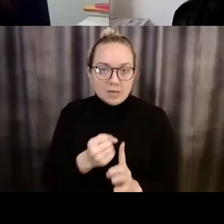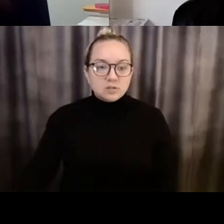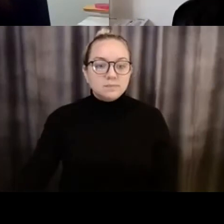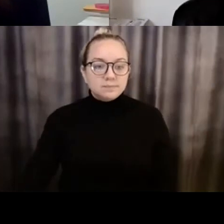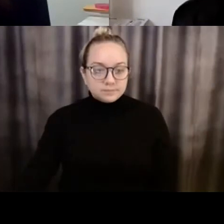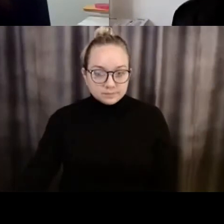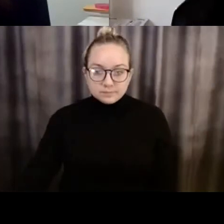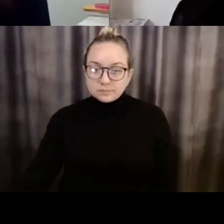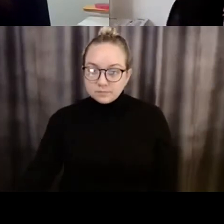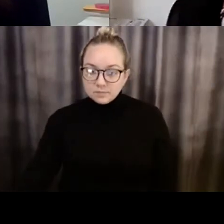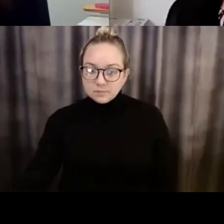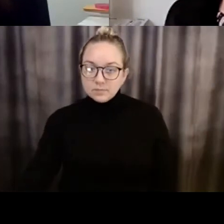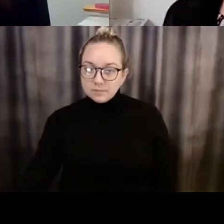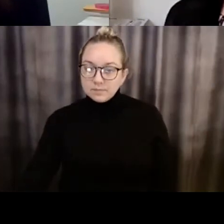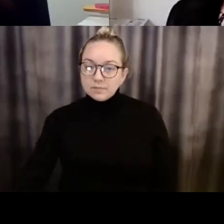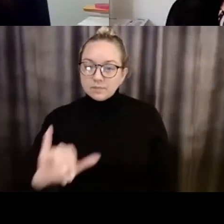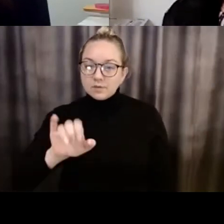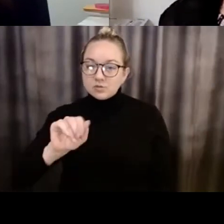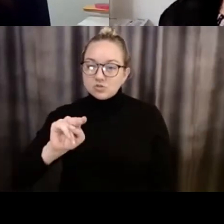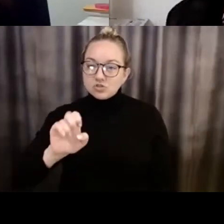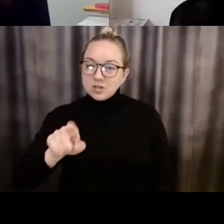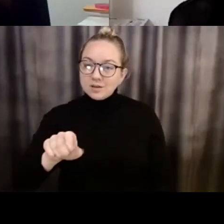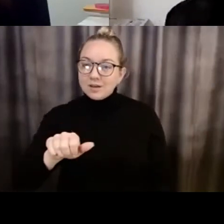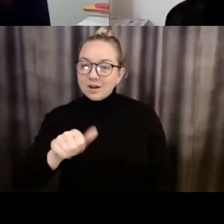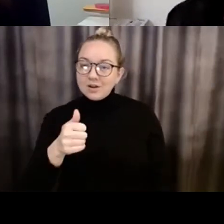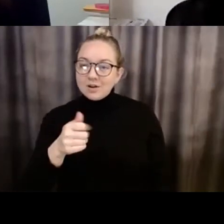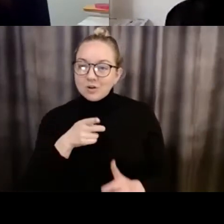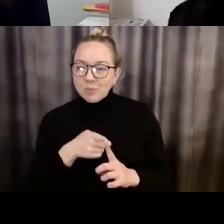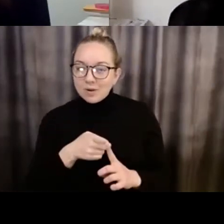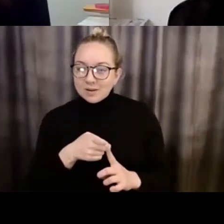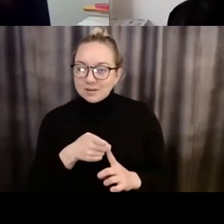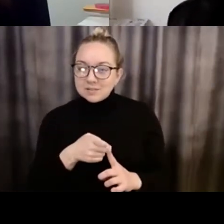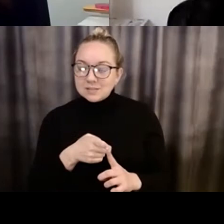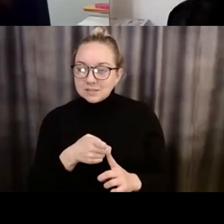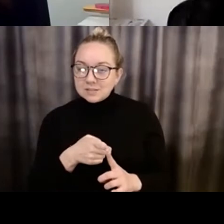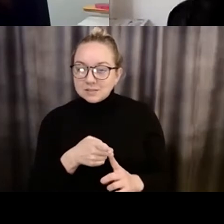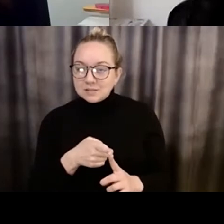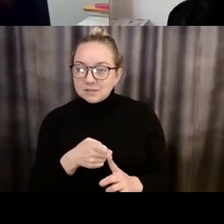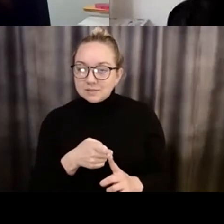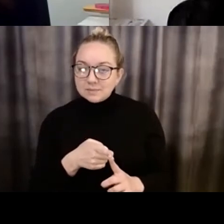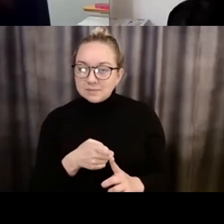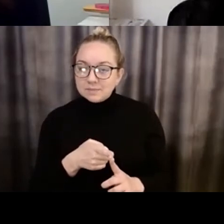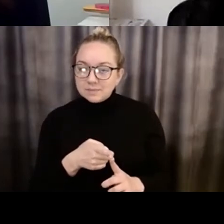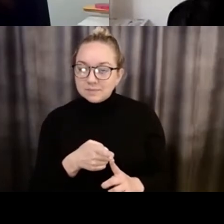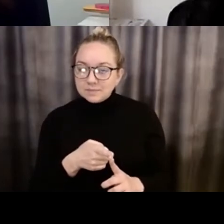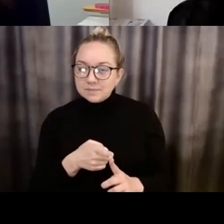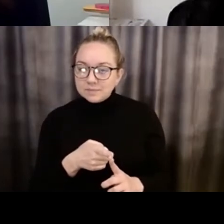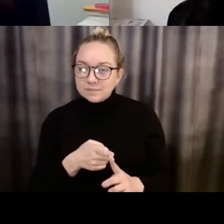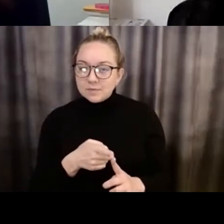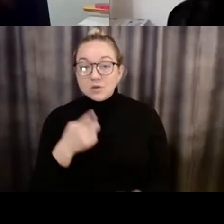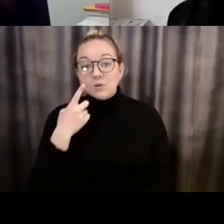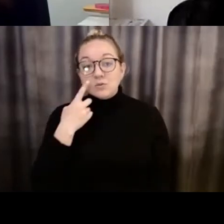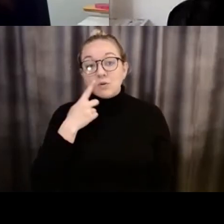Just another point, as my colleagues are talking, thinking about the fact that, you know, for